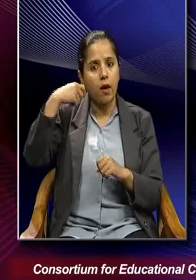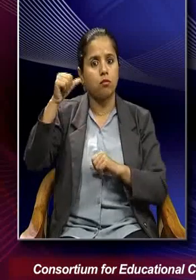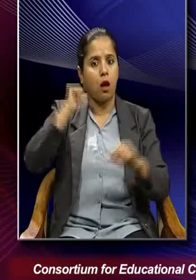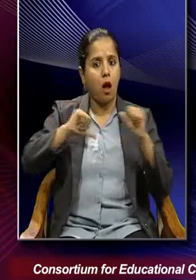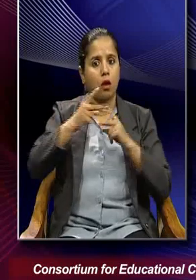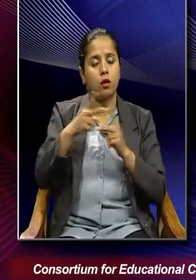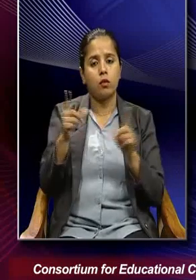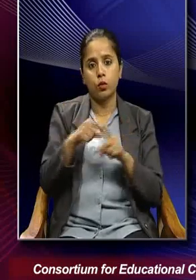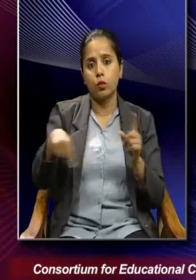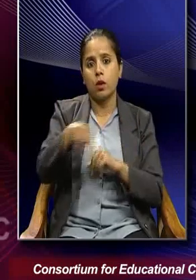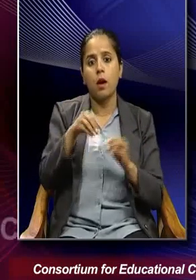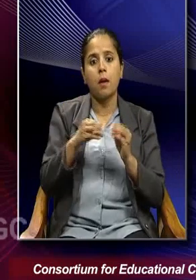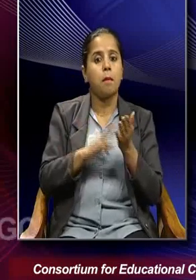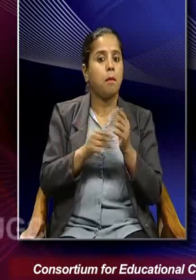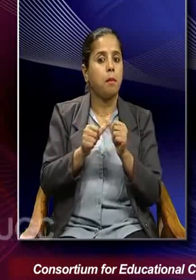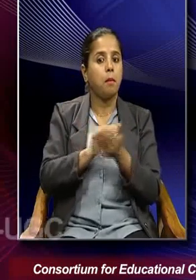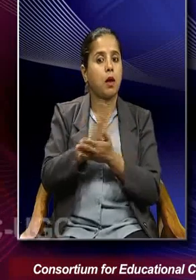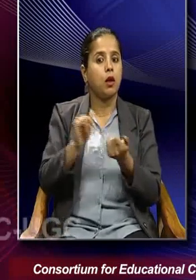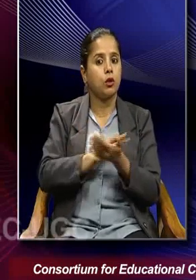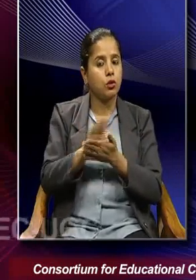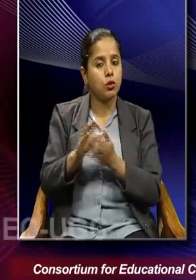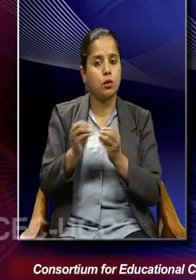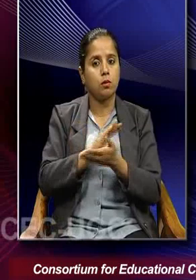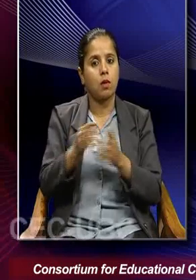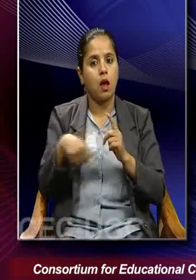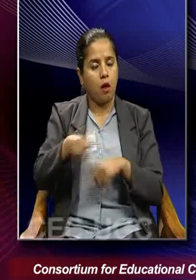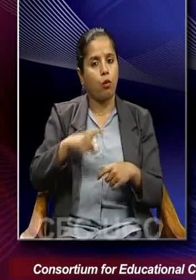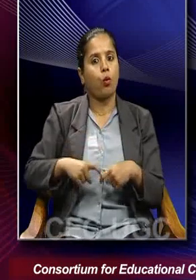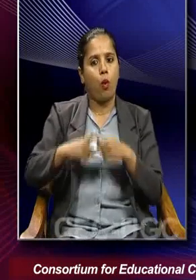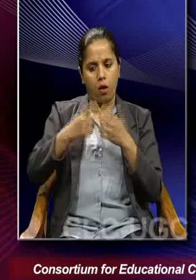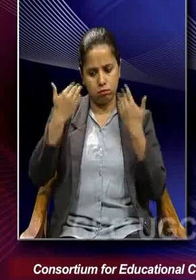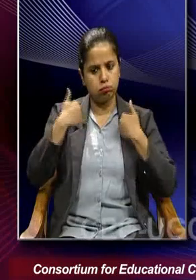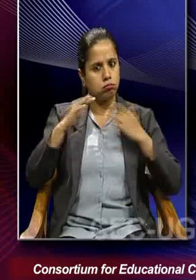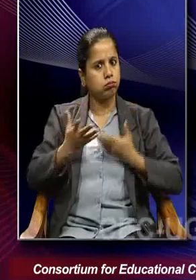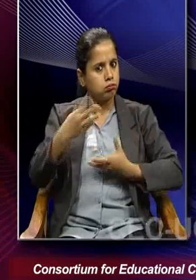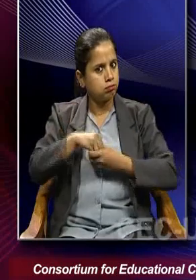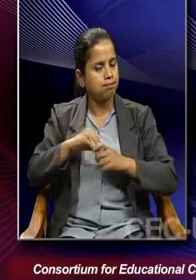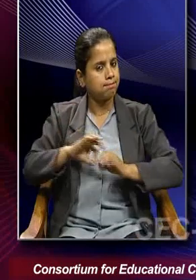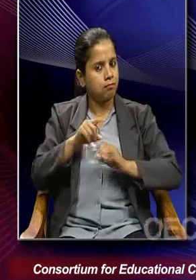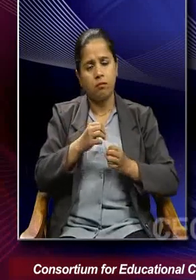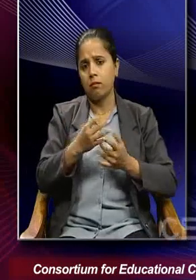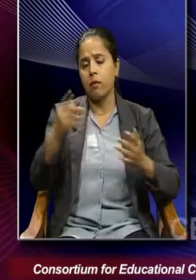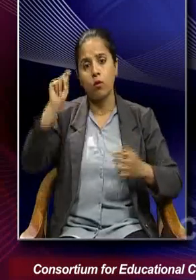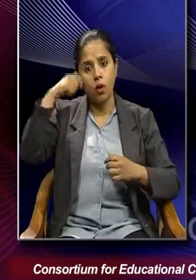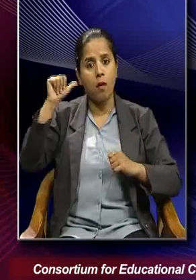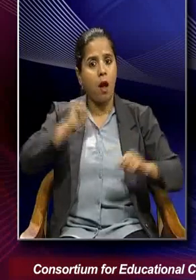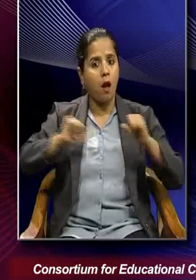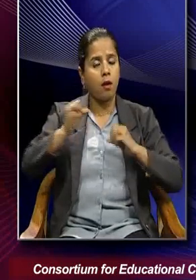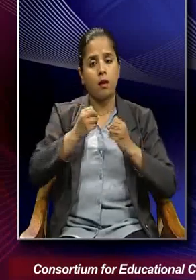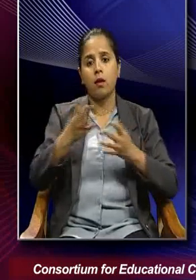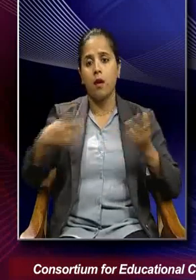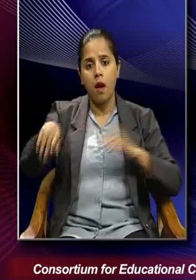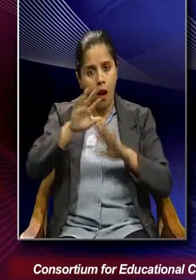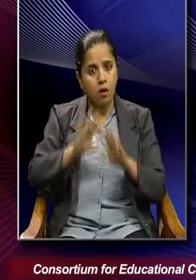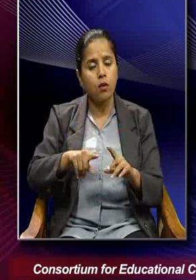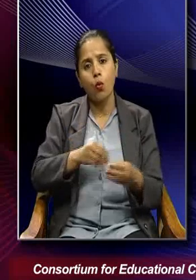So Mahesh Bhatt had that kind of a quality in that sense, that so many film actors and actresses,